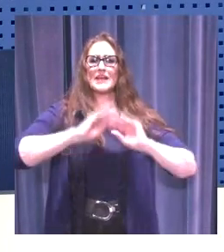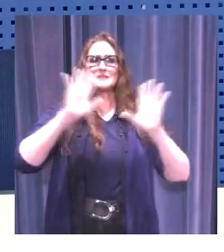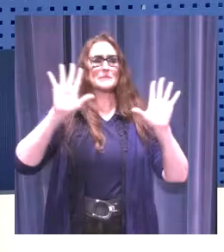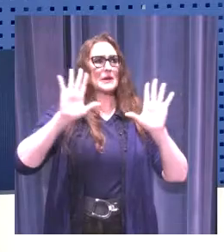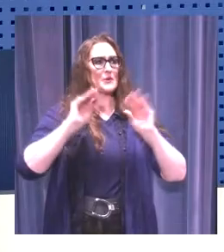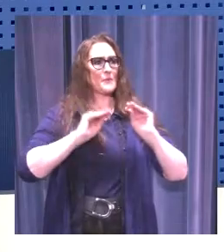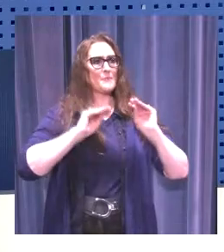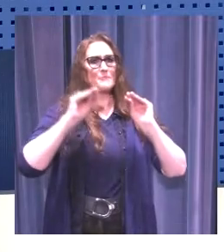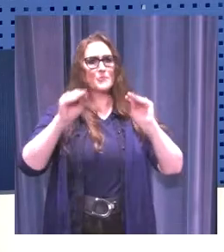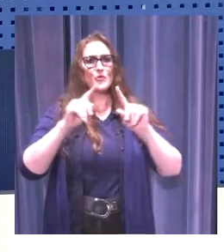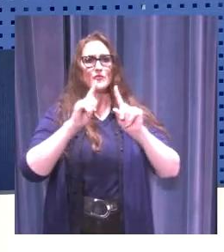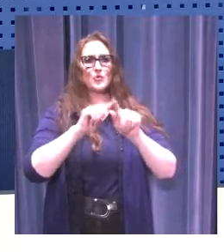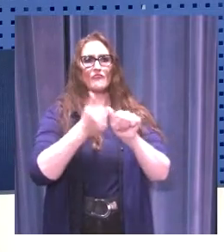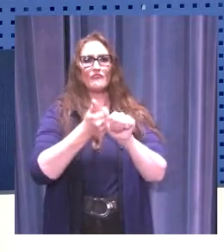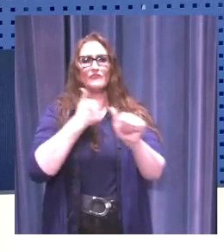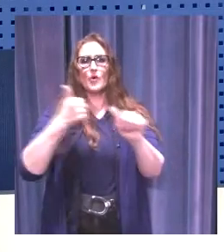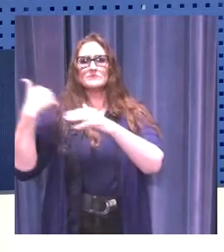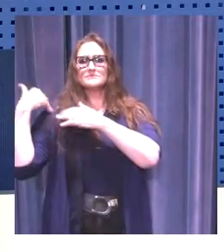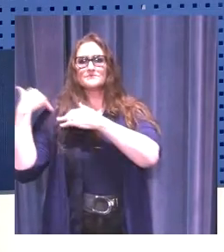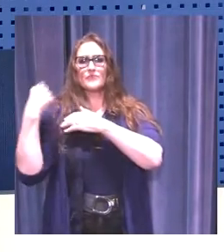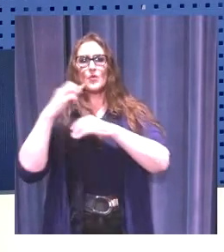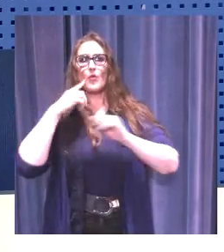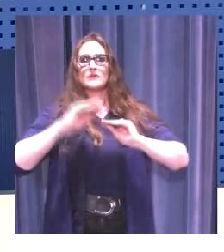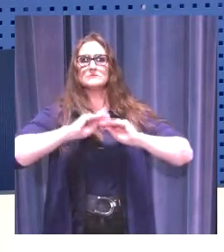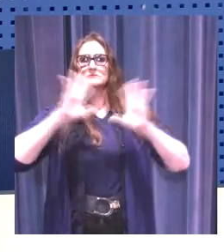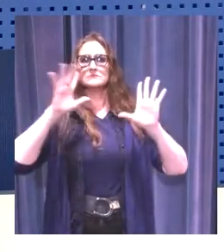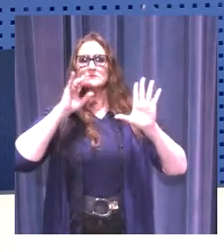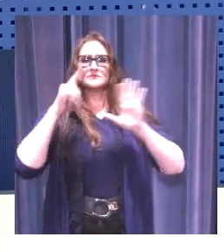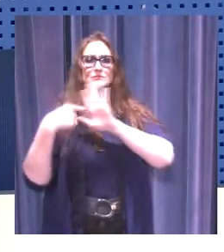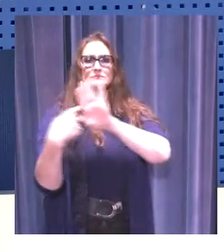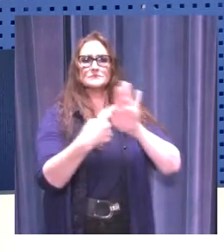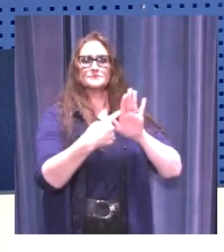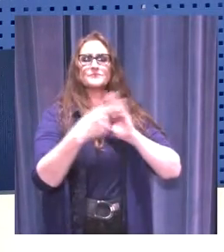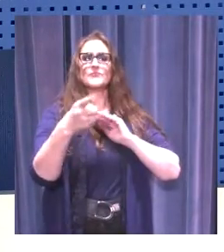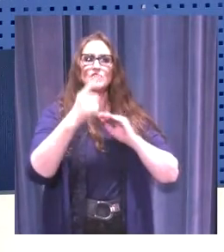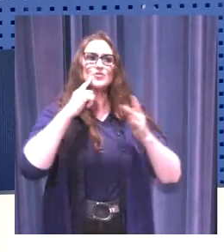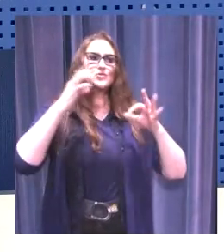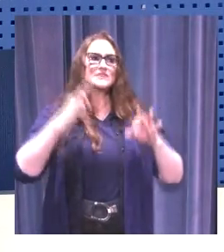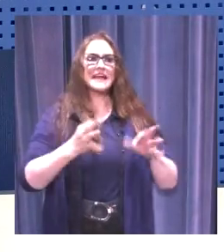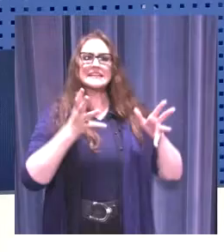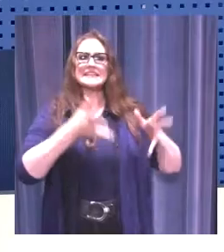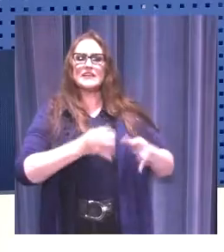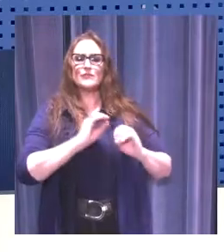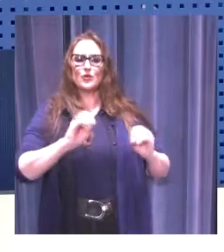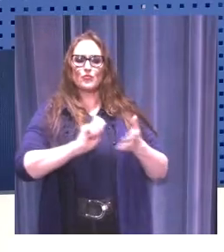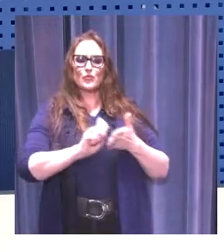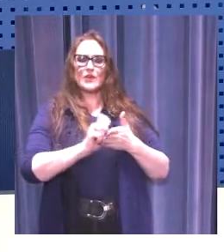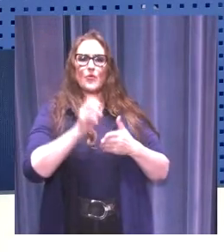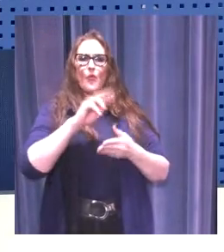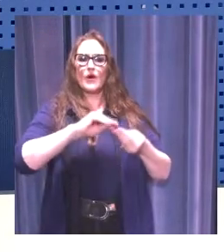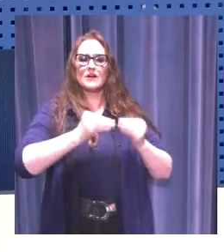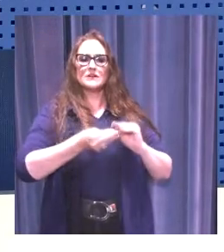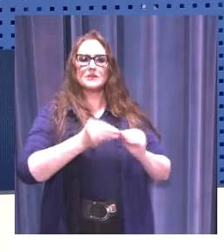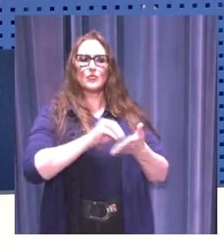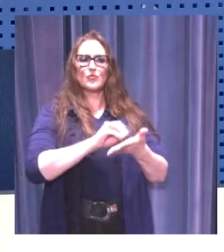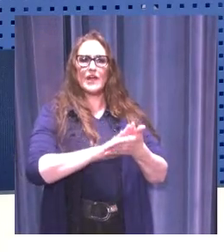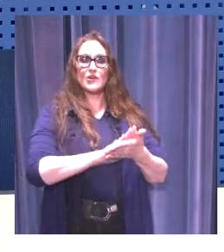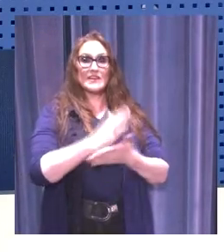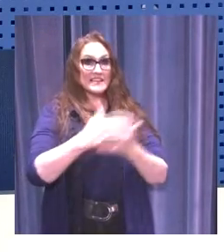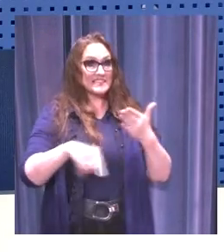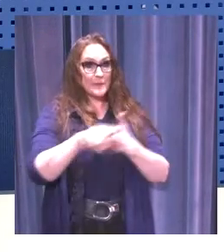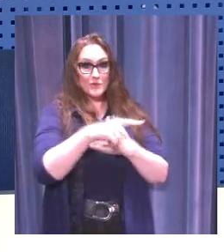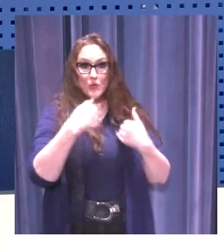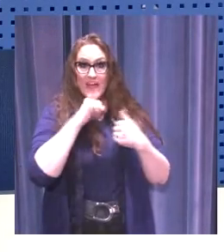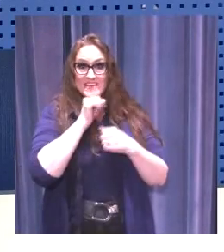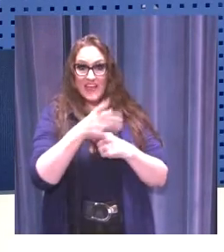to avoid accountability or transparency, you chose to leave no written or numerical record, and some of you had